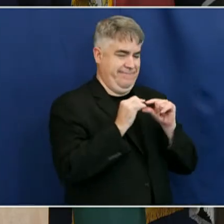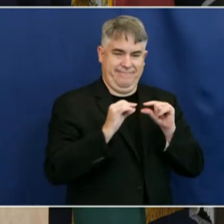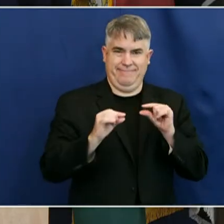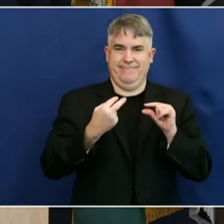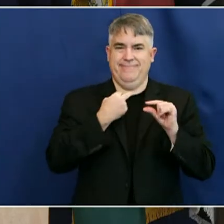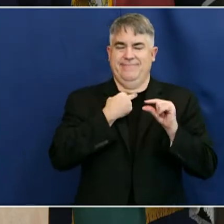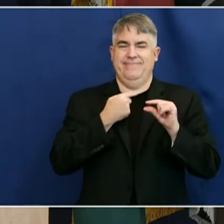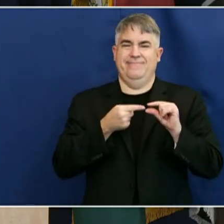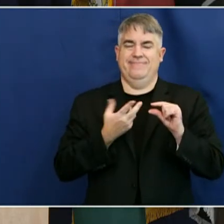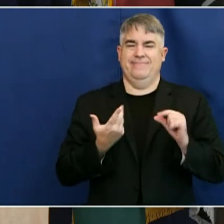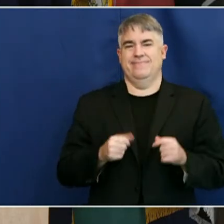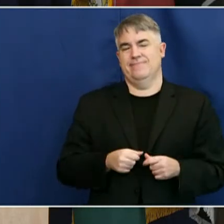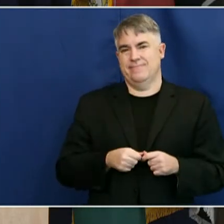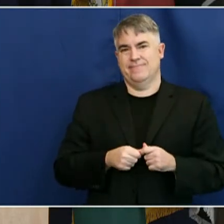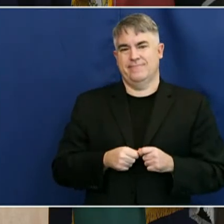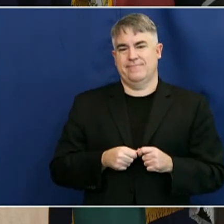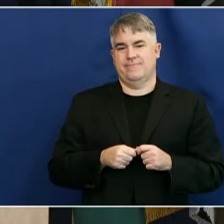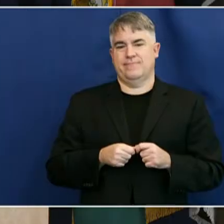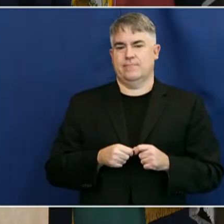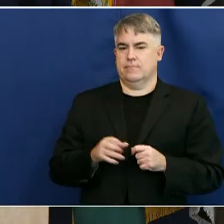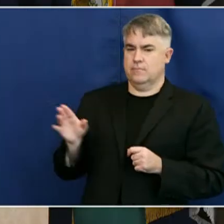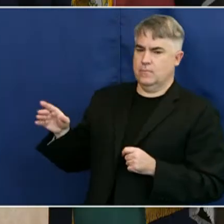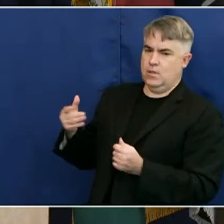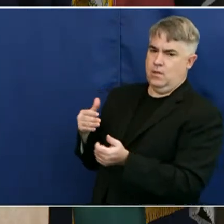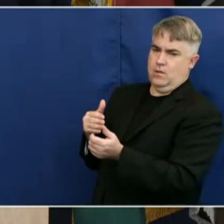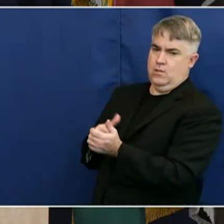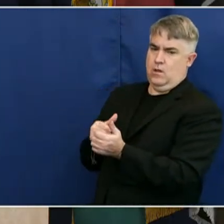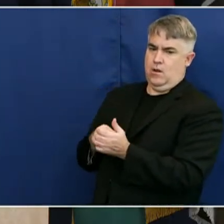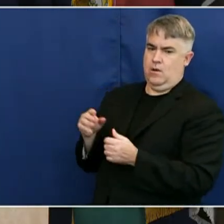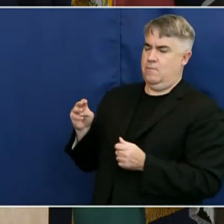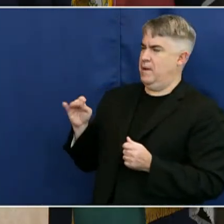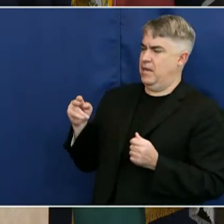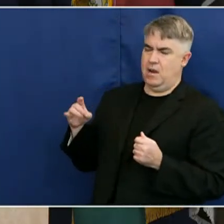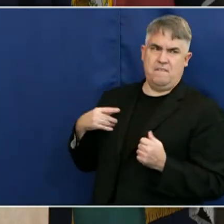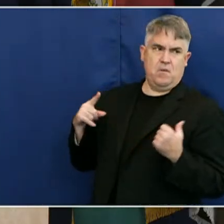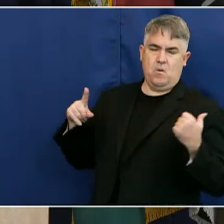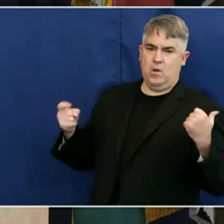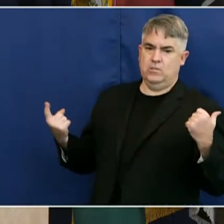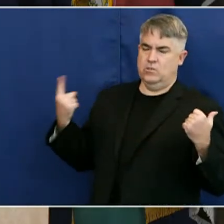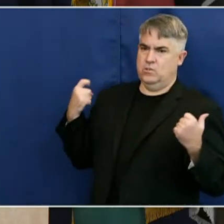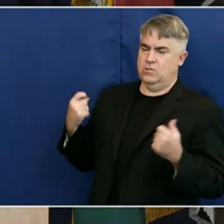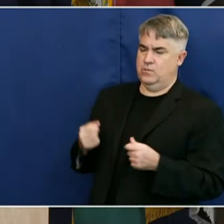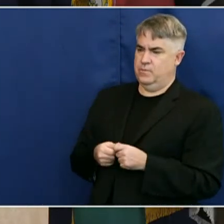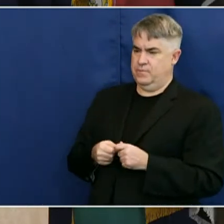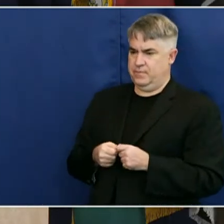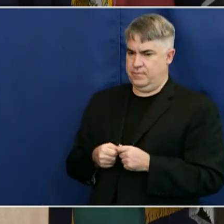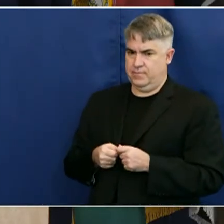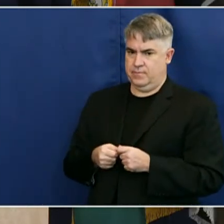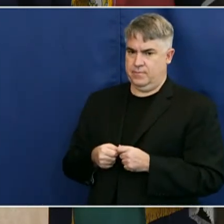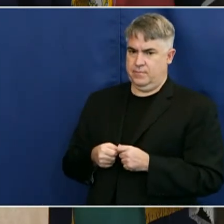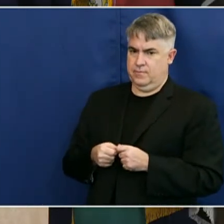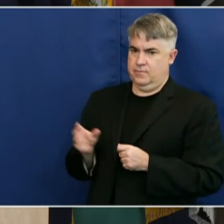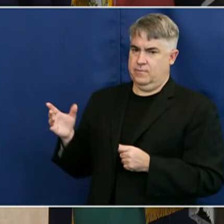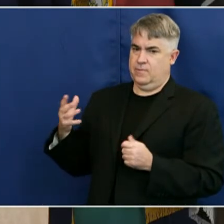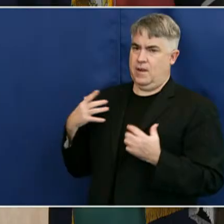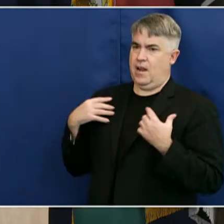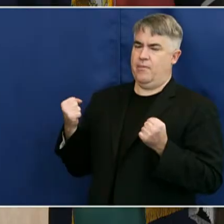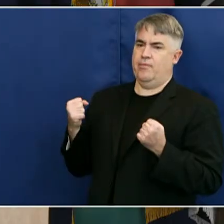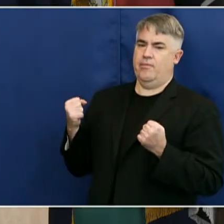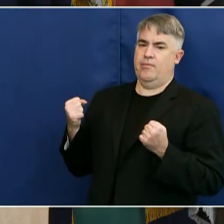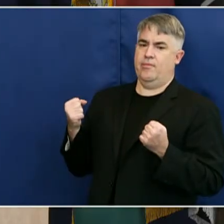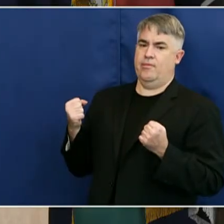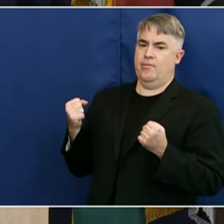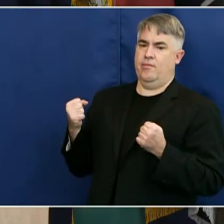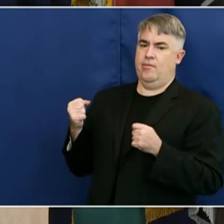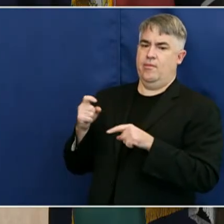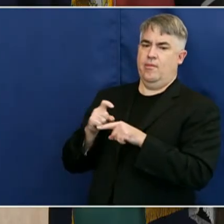This next question is for Dr. McDonald. What feedback have you provided during the health officer calls with the state about the expansion of the